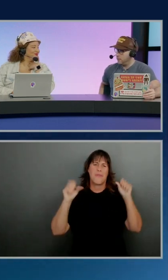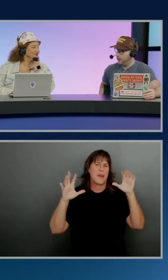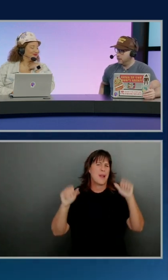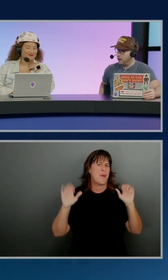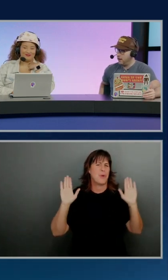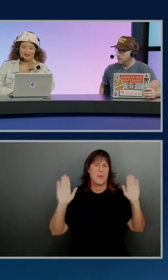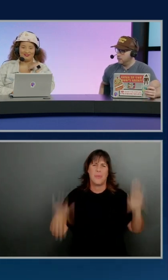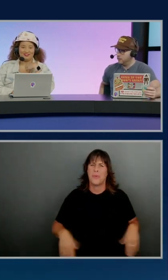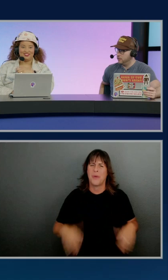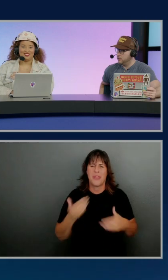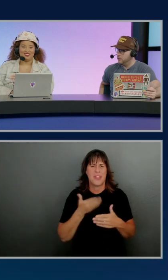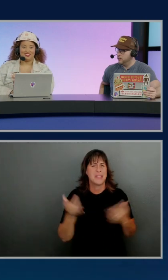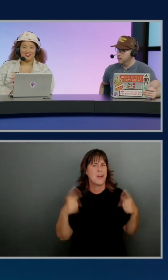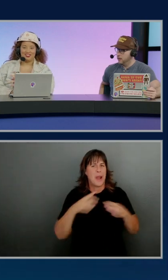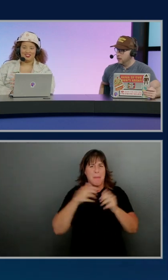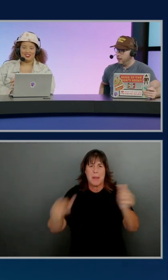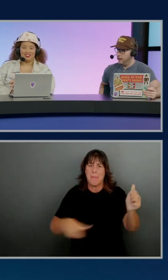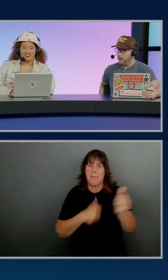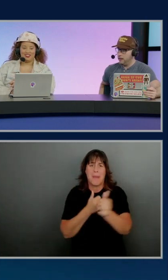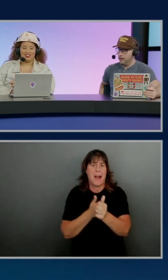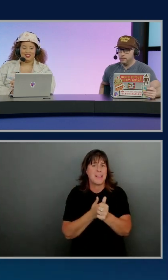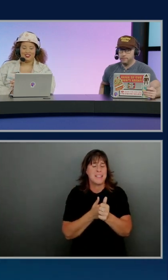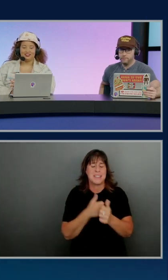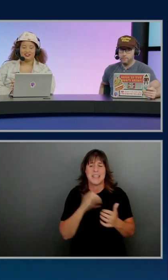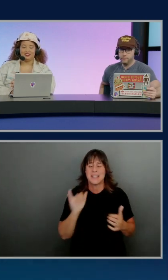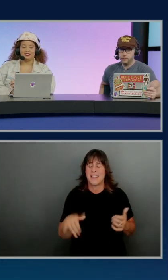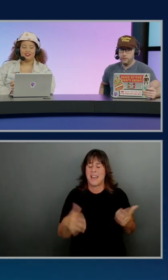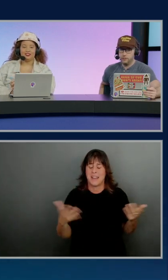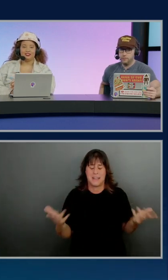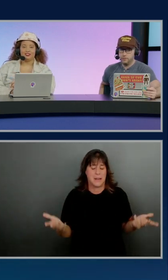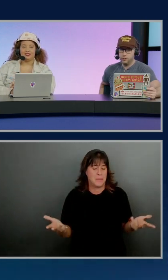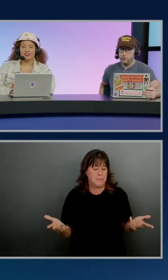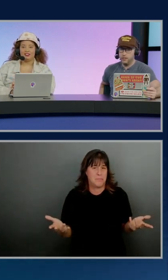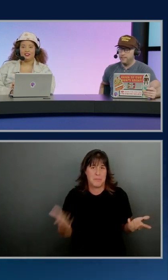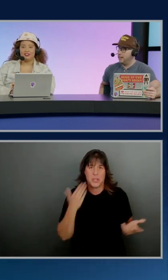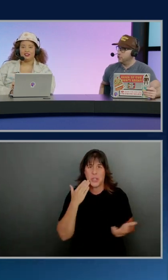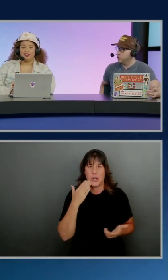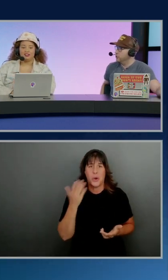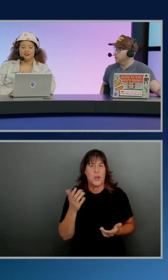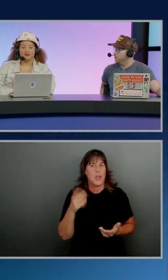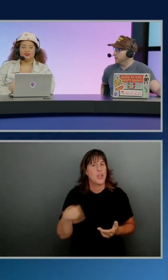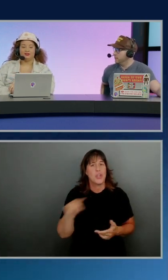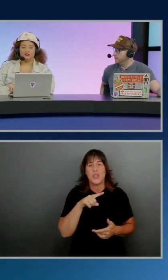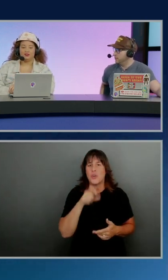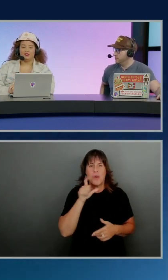is happening behind the scenes that you would have had to